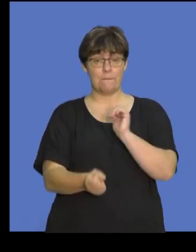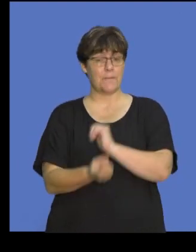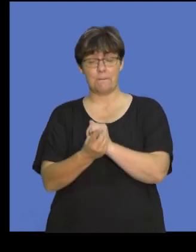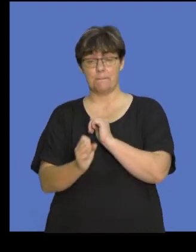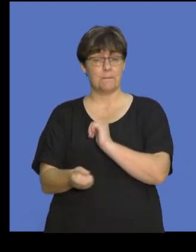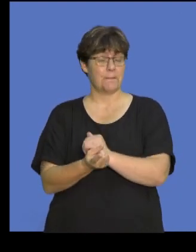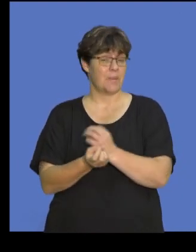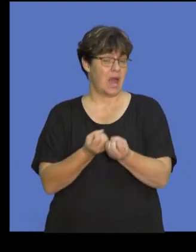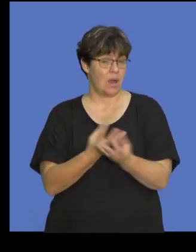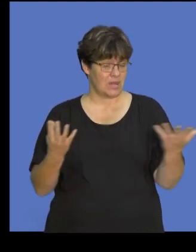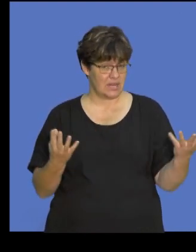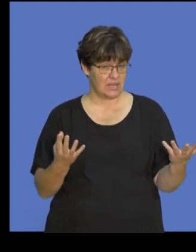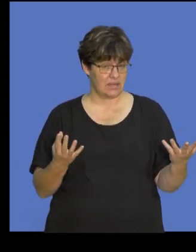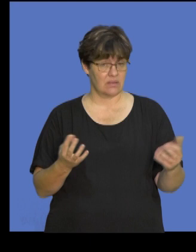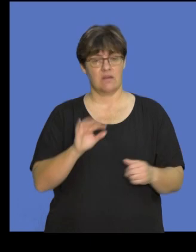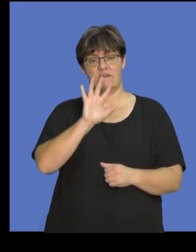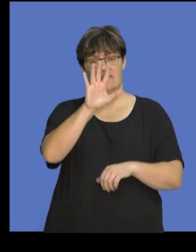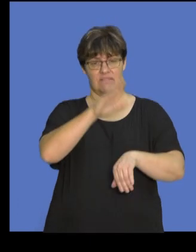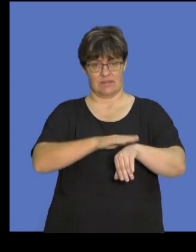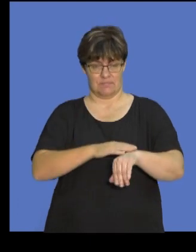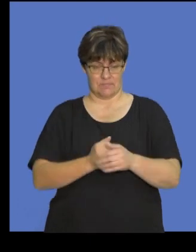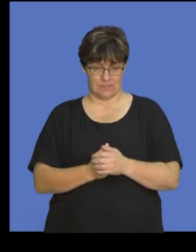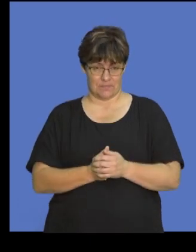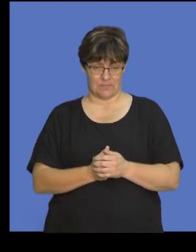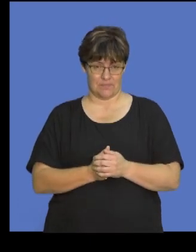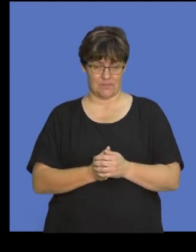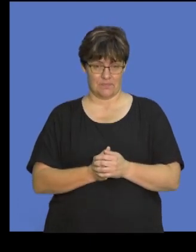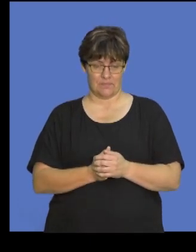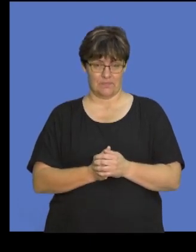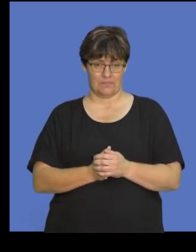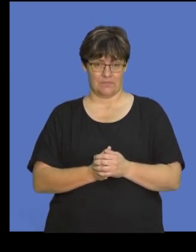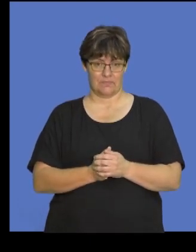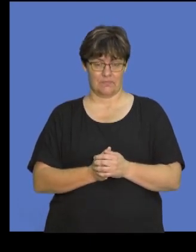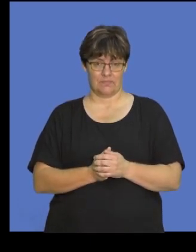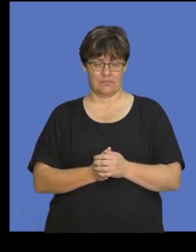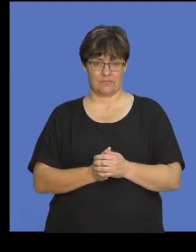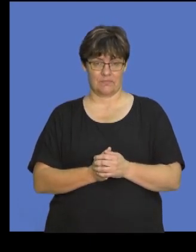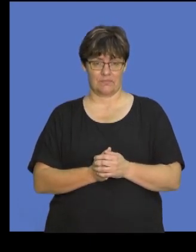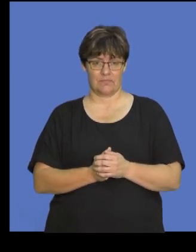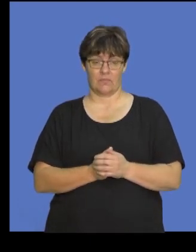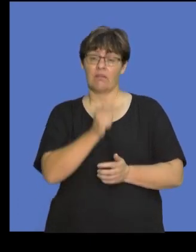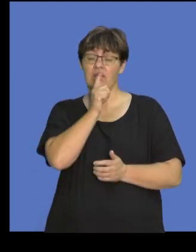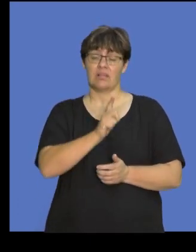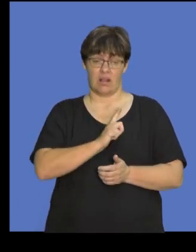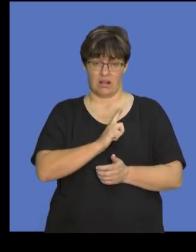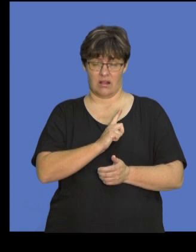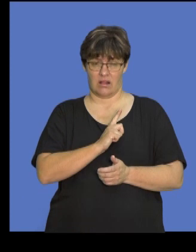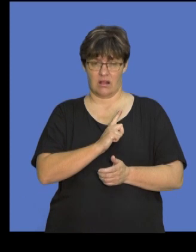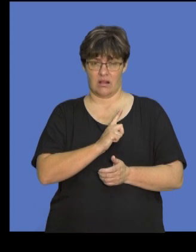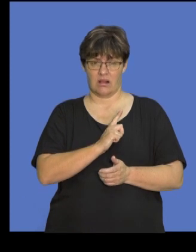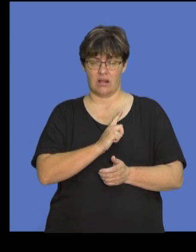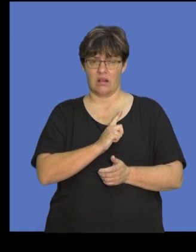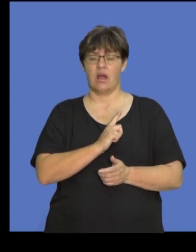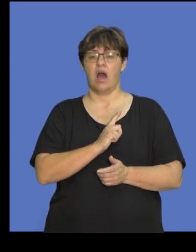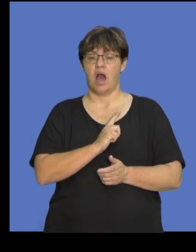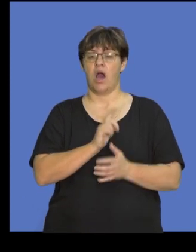4 appeared a total of 5 times. Okay? So they say to us,